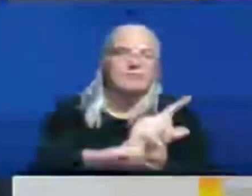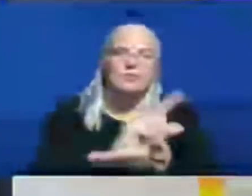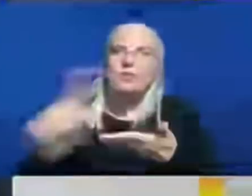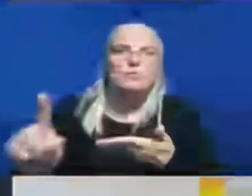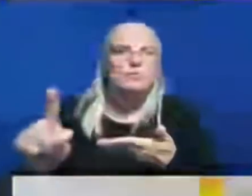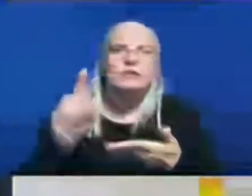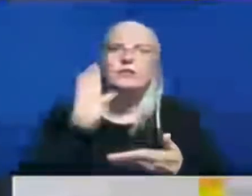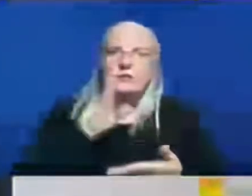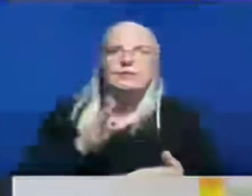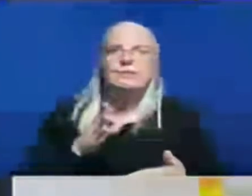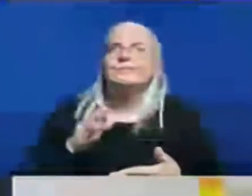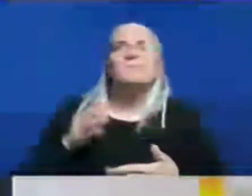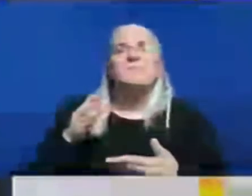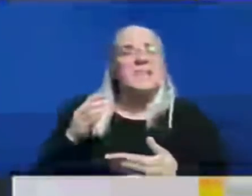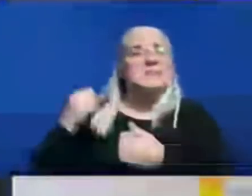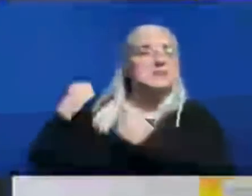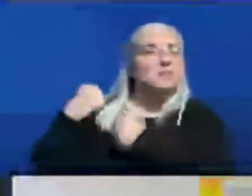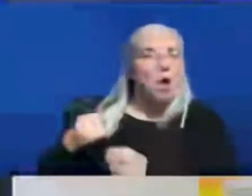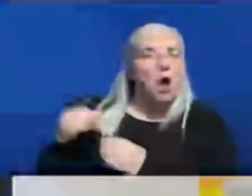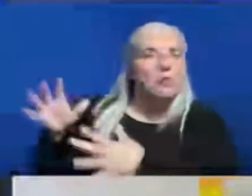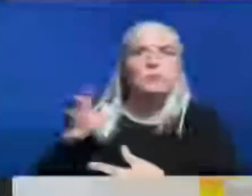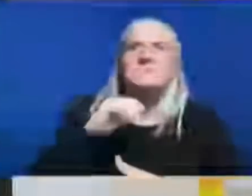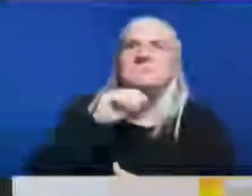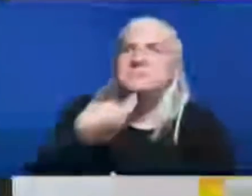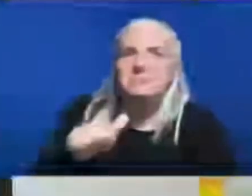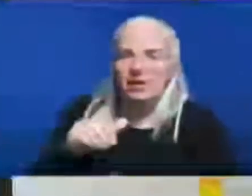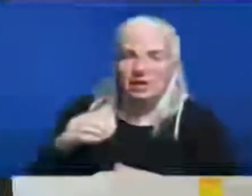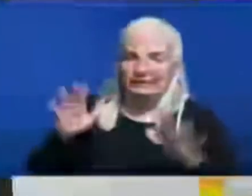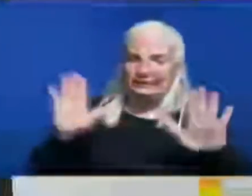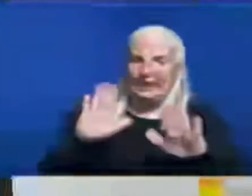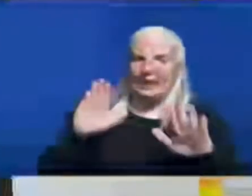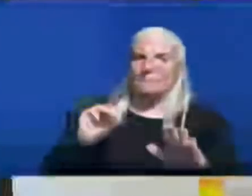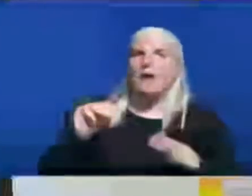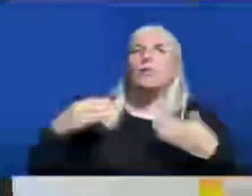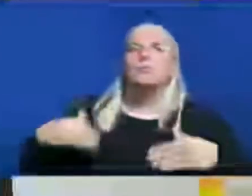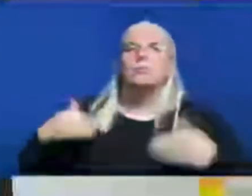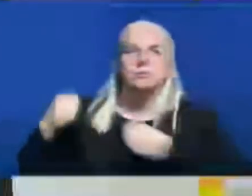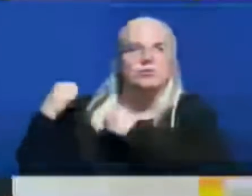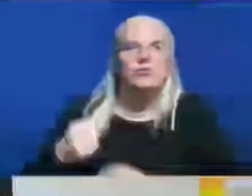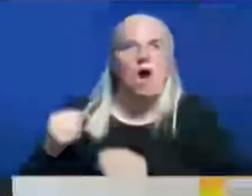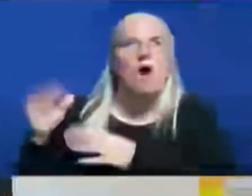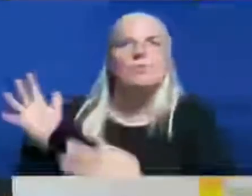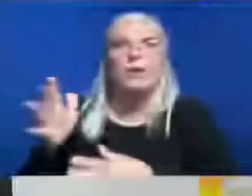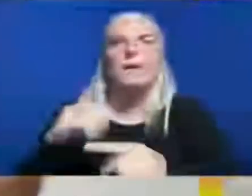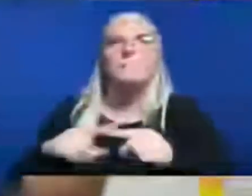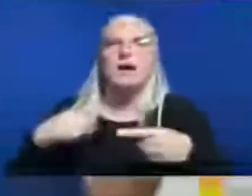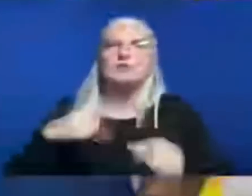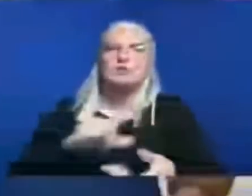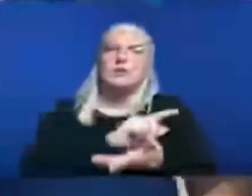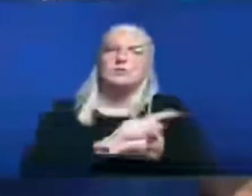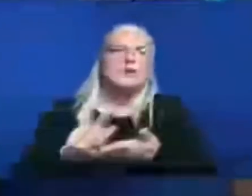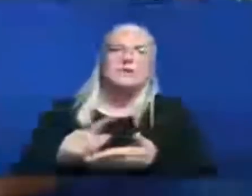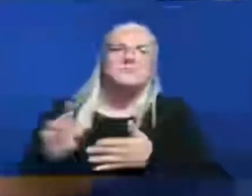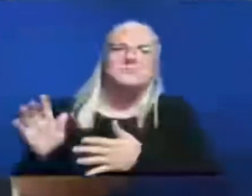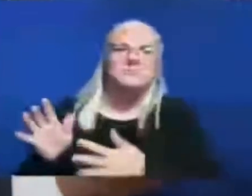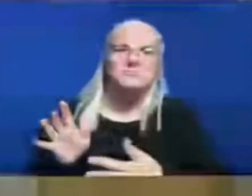Sunday and Monday. Those are the 2 days I'm really highlighting for a change in weather. Thank you.